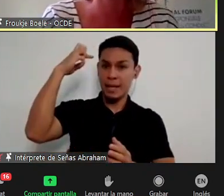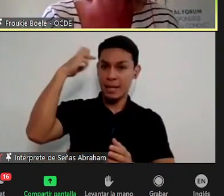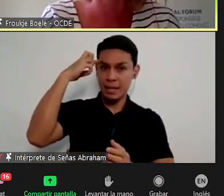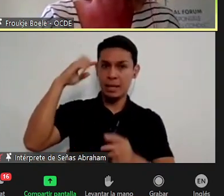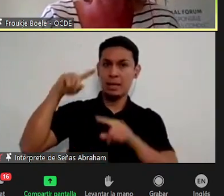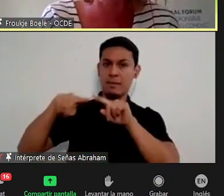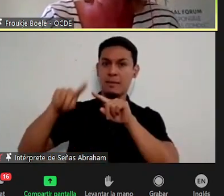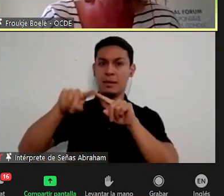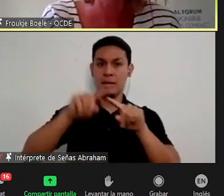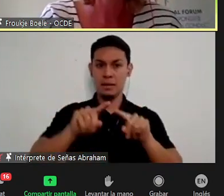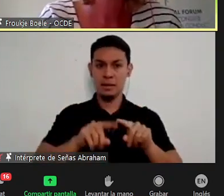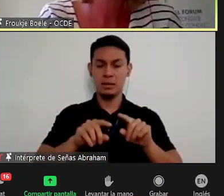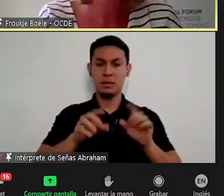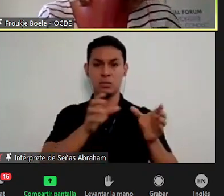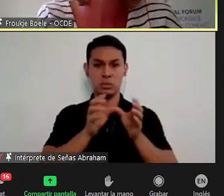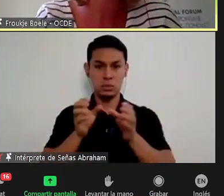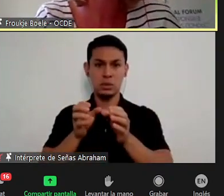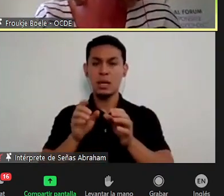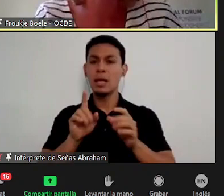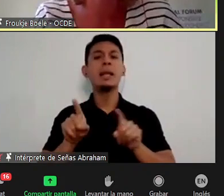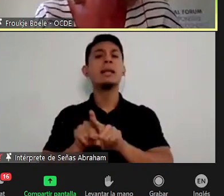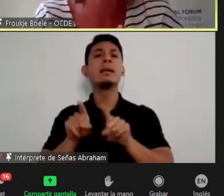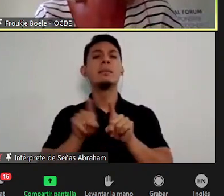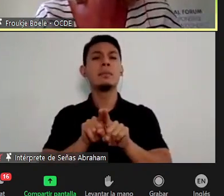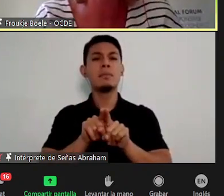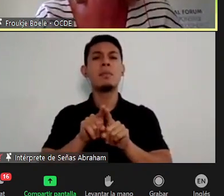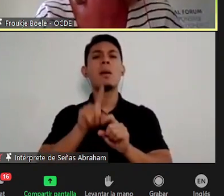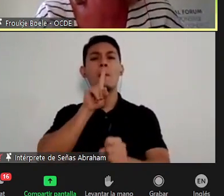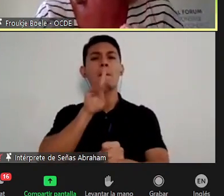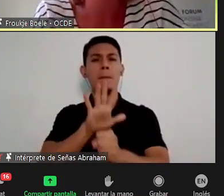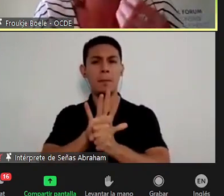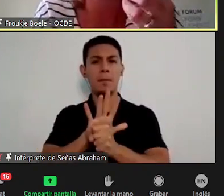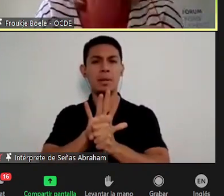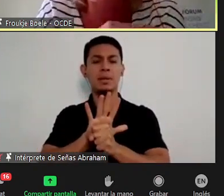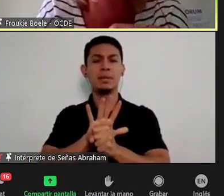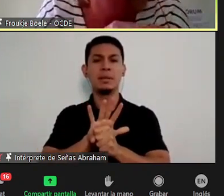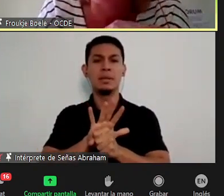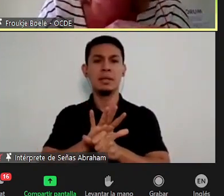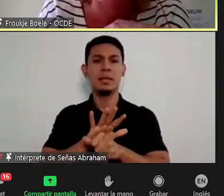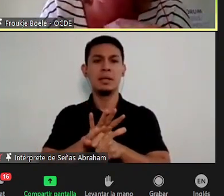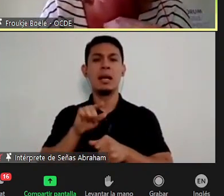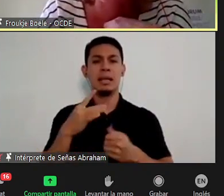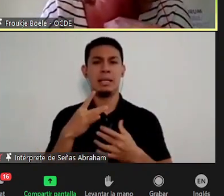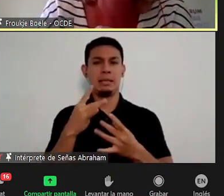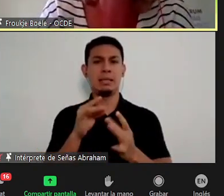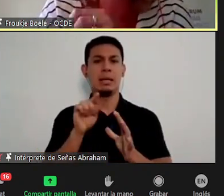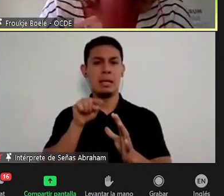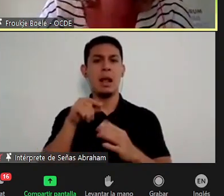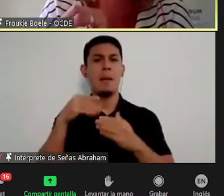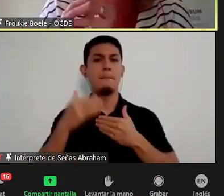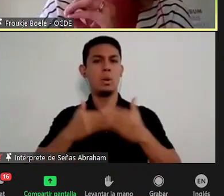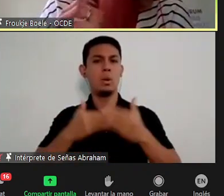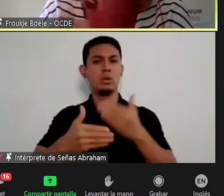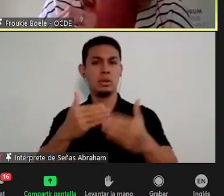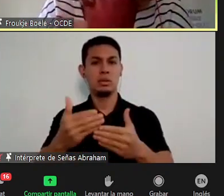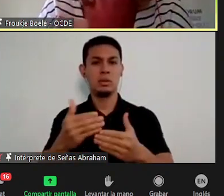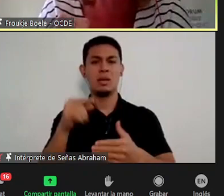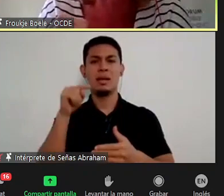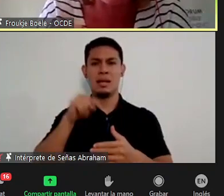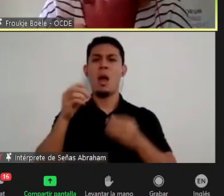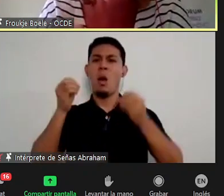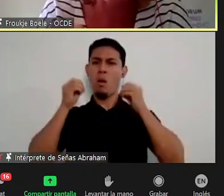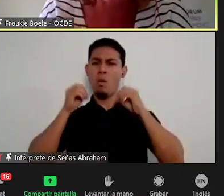to the uh acceptance of the policy but also the commitment of all these stakeholders in